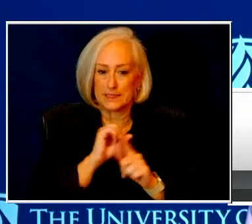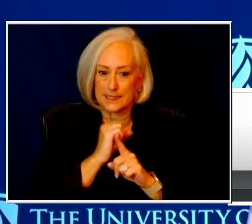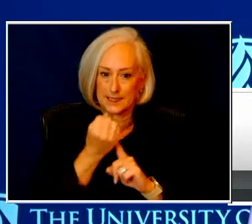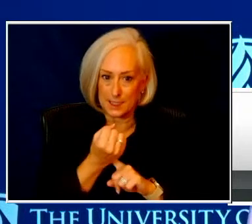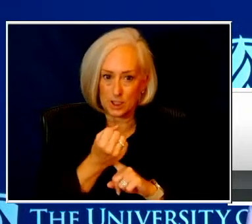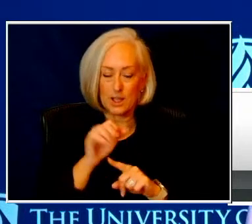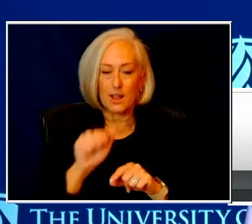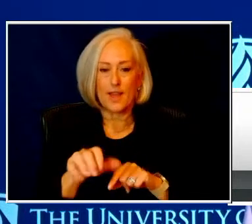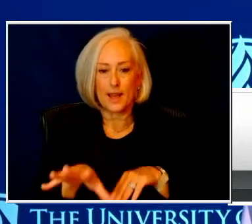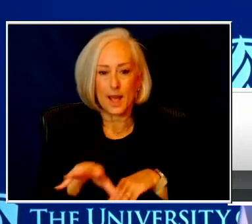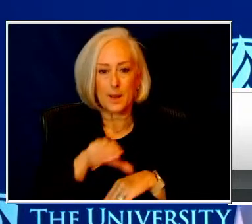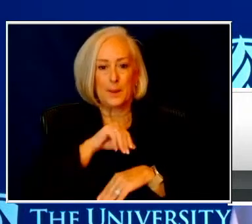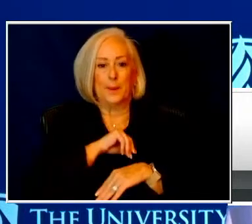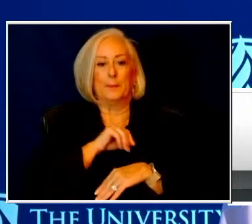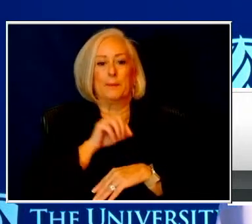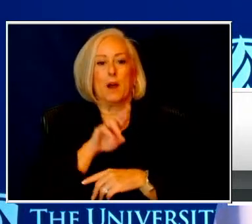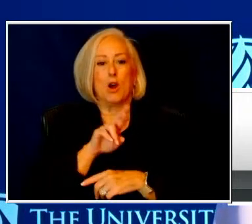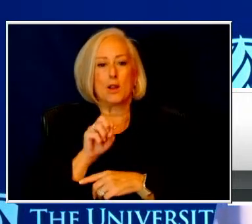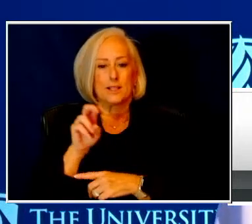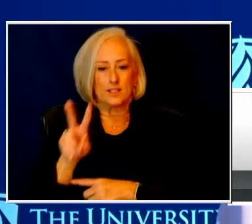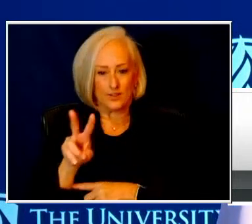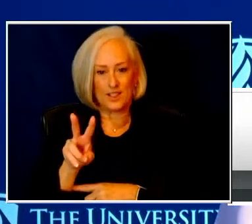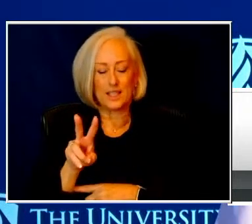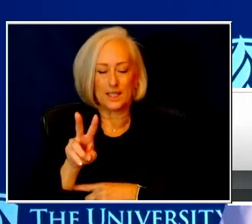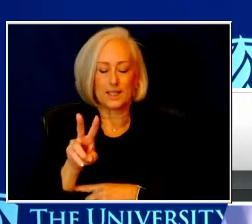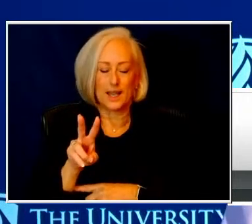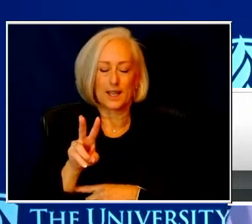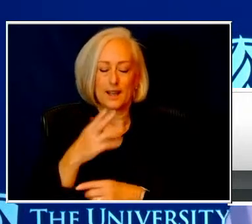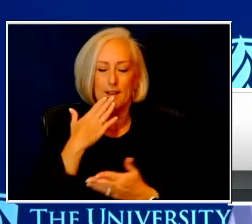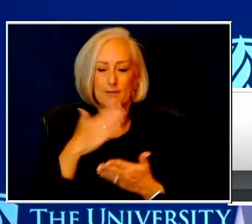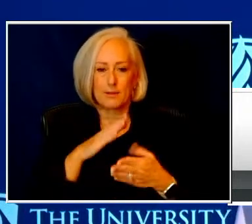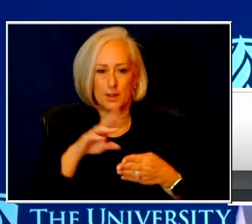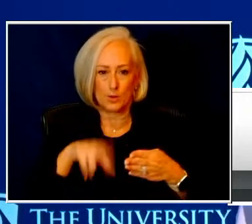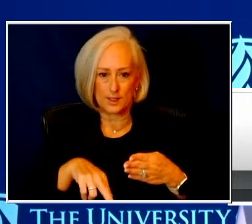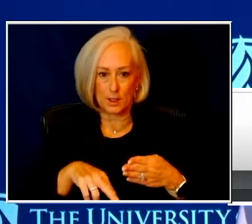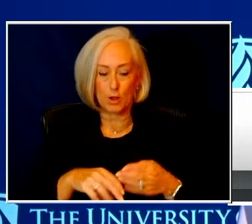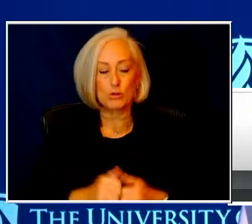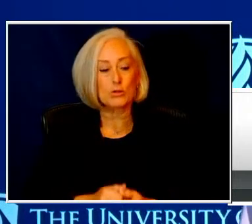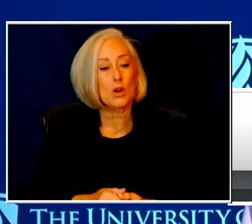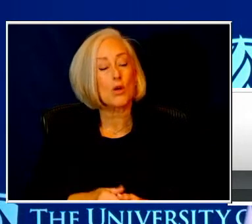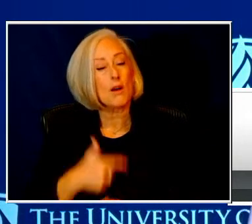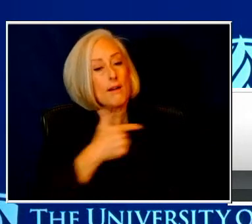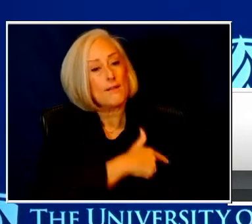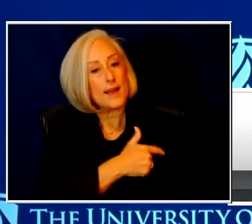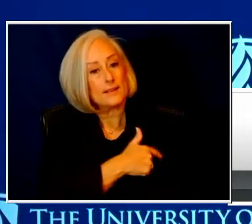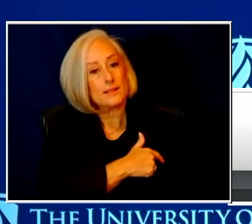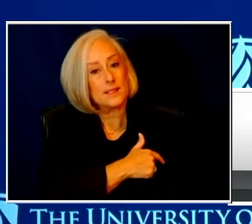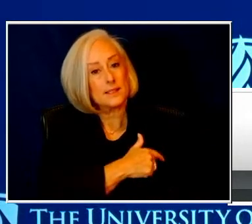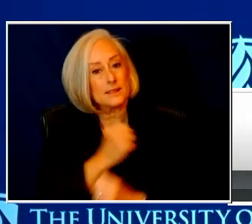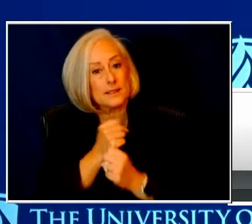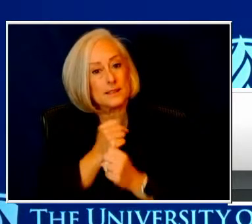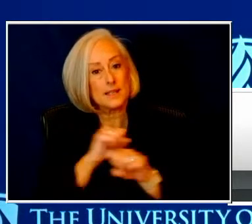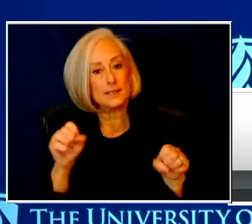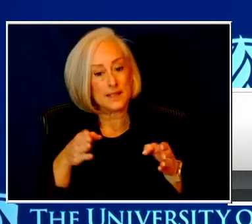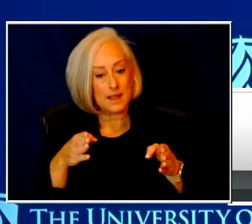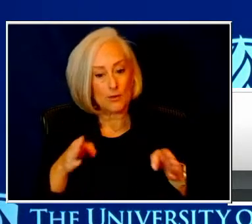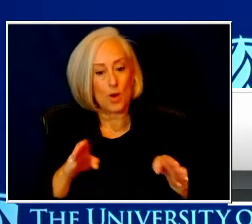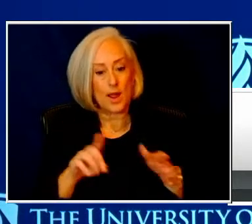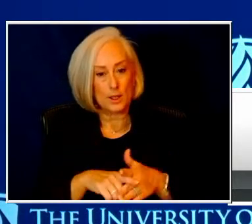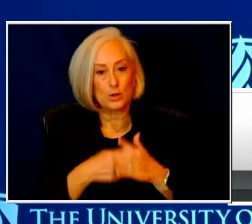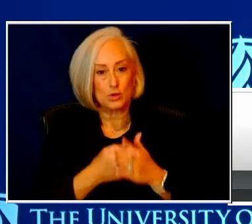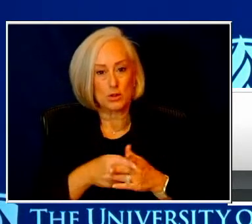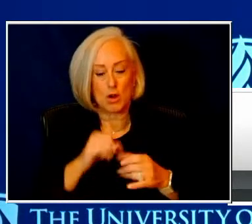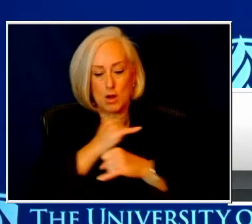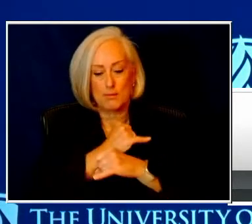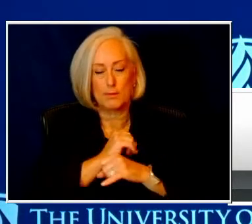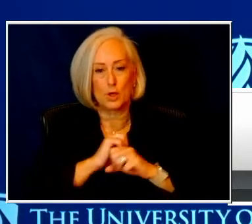So overall, you know, again, vaccines are a great, safe way to induce that immune response to provide protection. So I